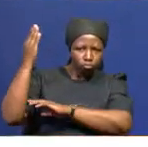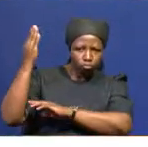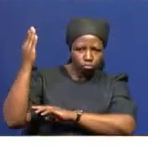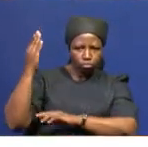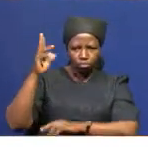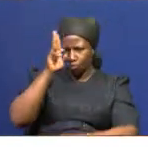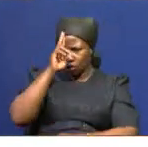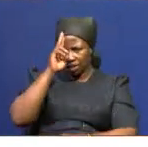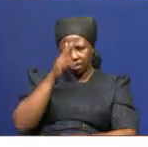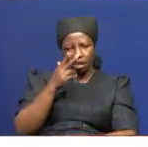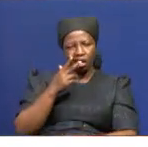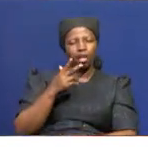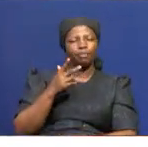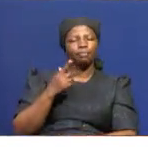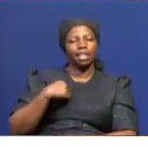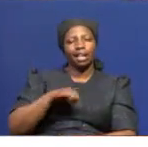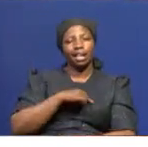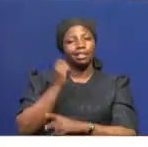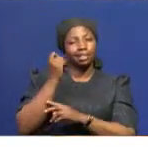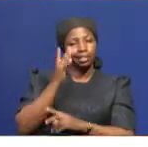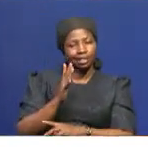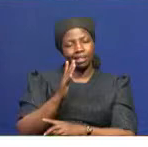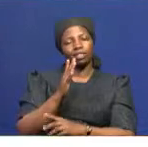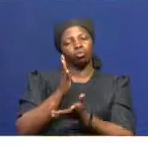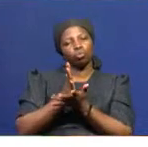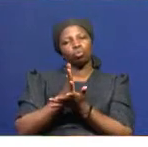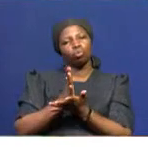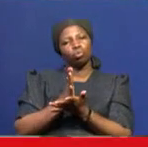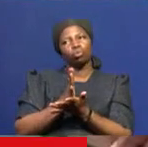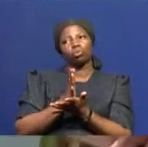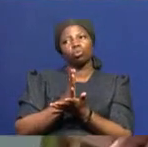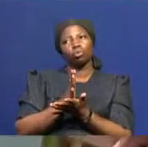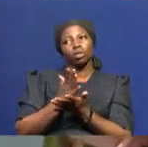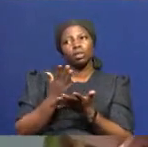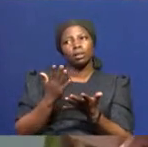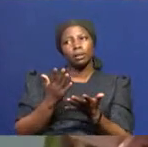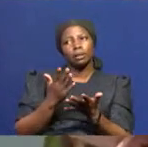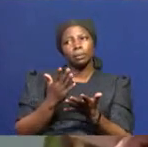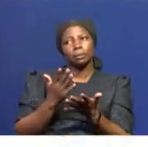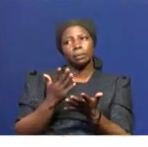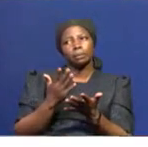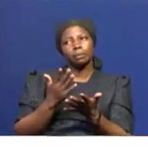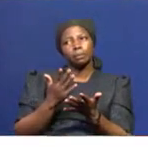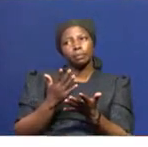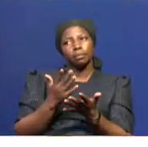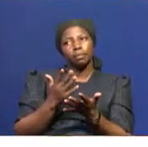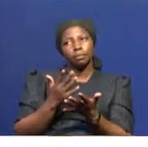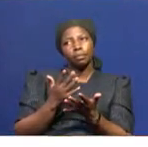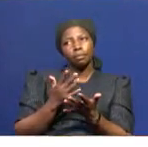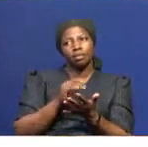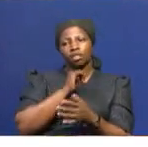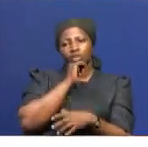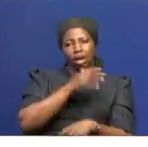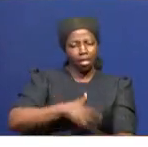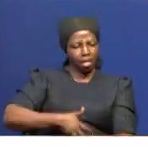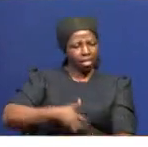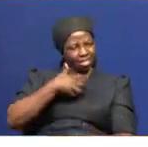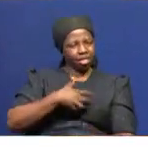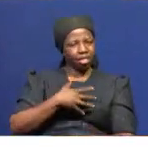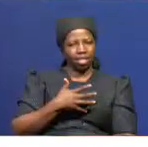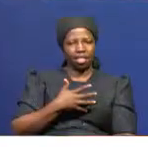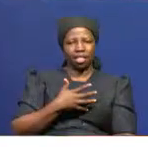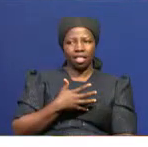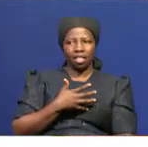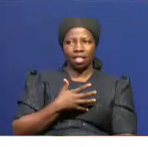And we are all as Kenyans not enraged as if a police officer has shown or pointed a gun to